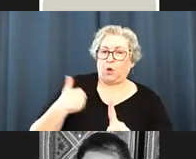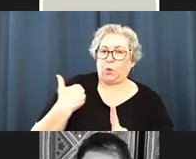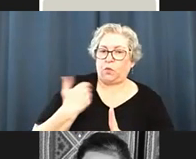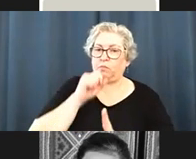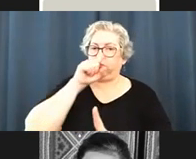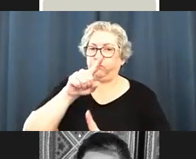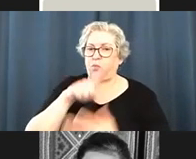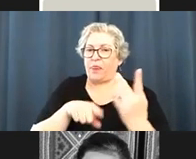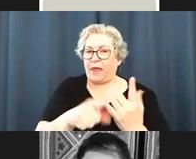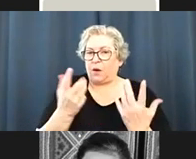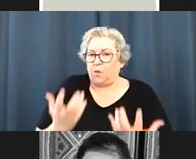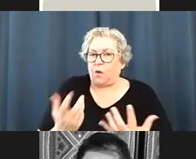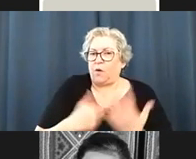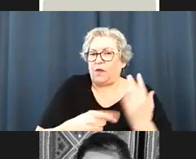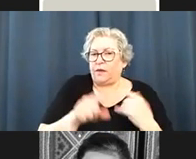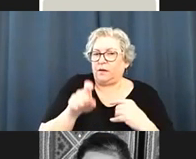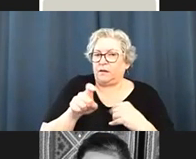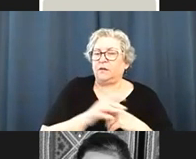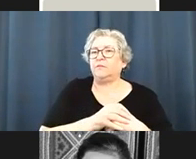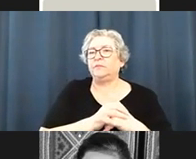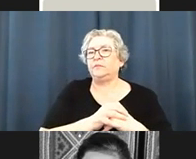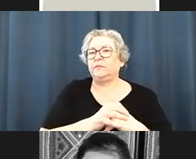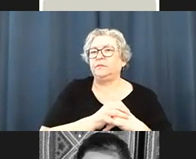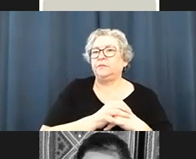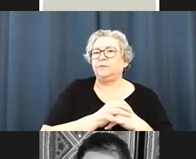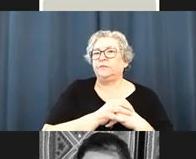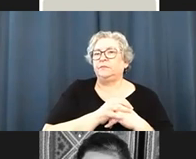right? Anything else?